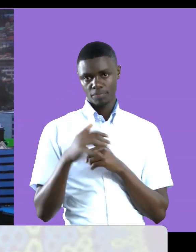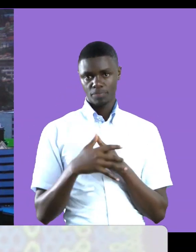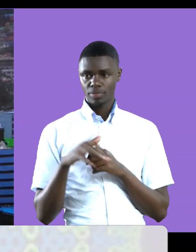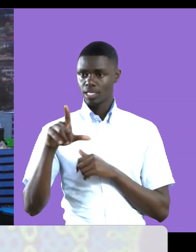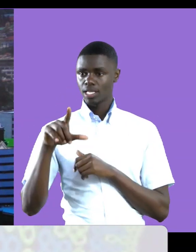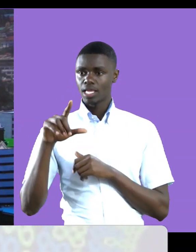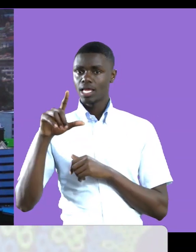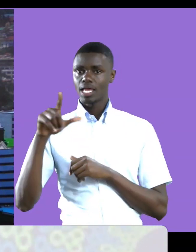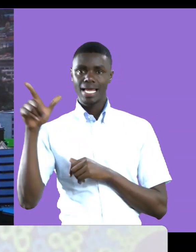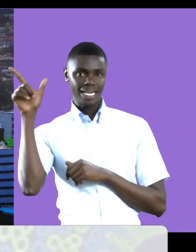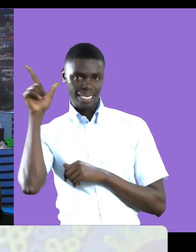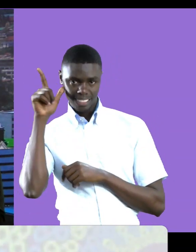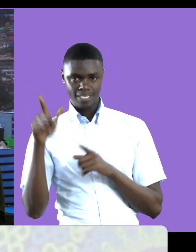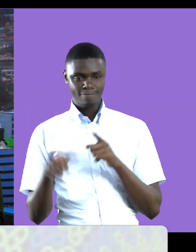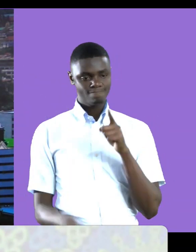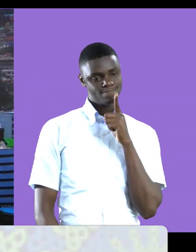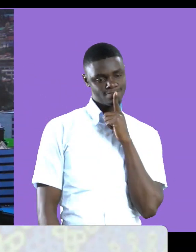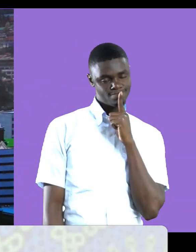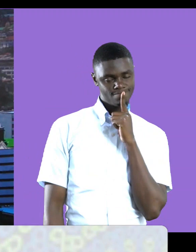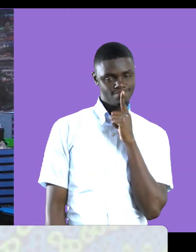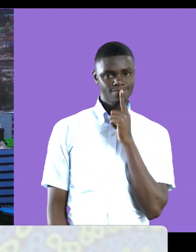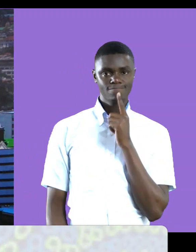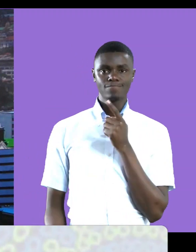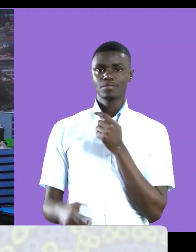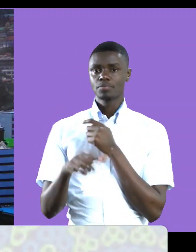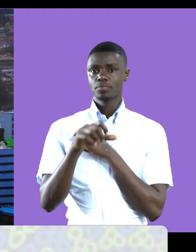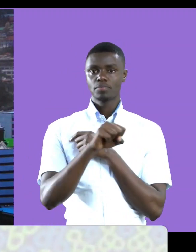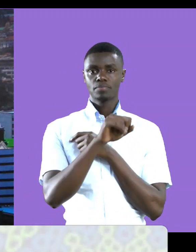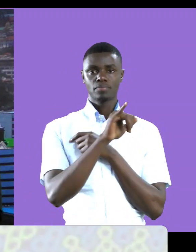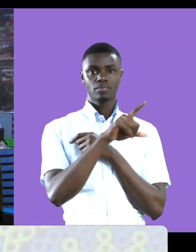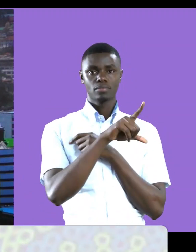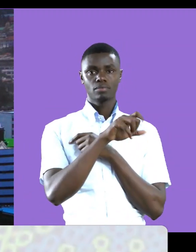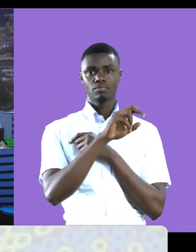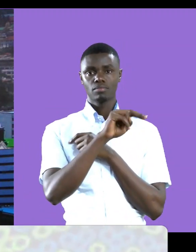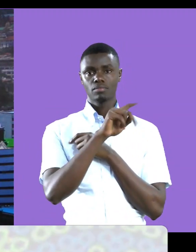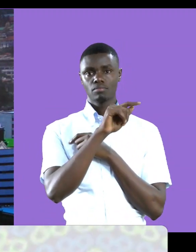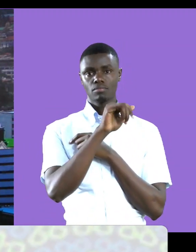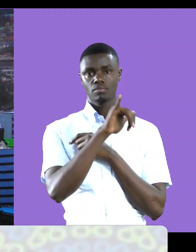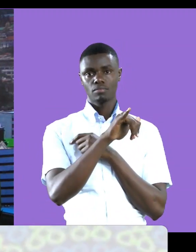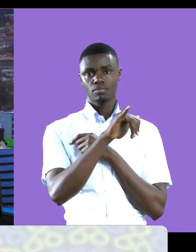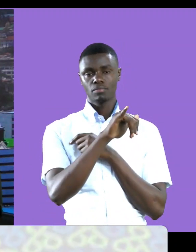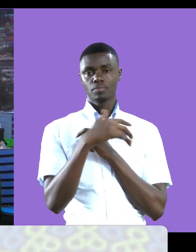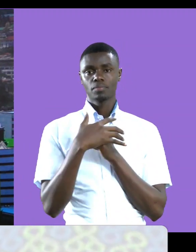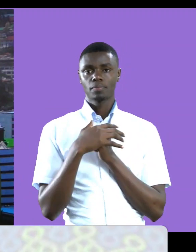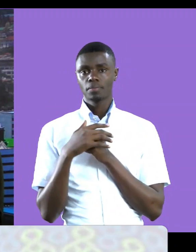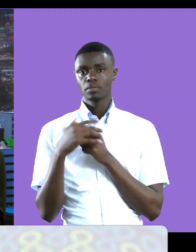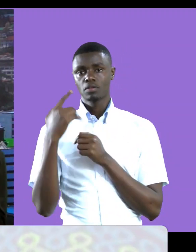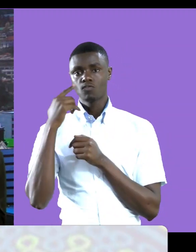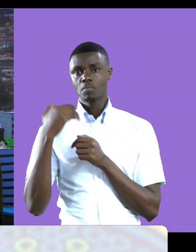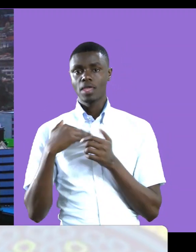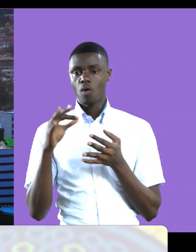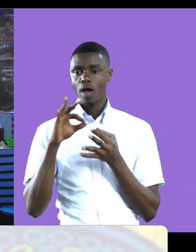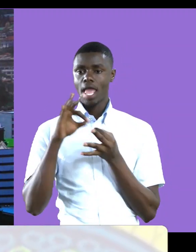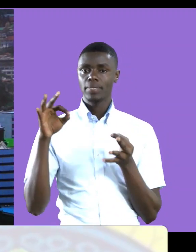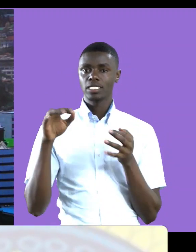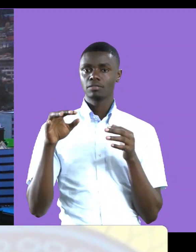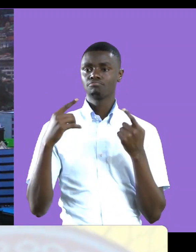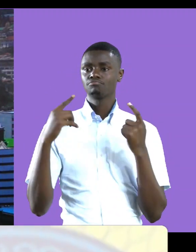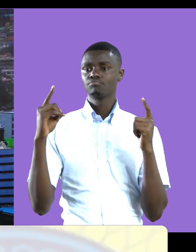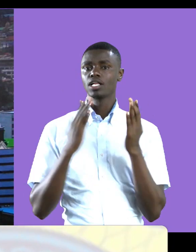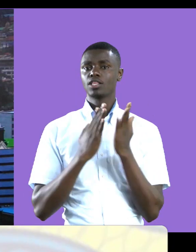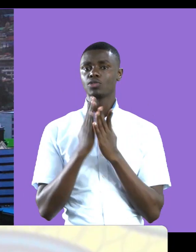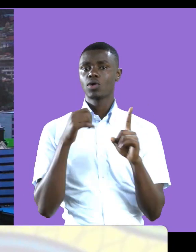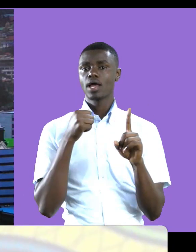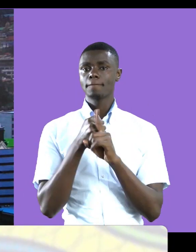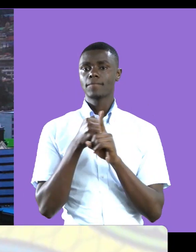silent. You may hit home to him. You may hit home. Afutukula wabisho ametishapia. For me, right. The way I measure my success is through